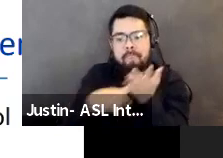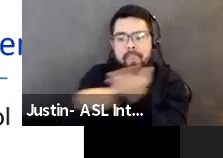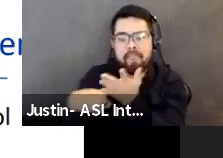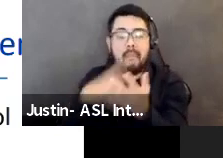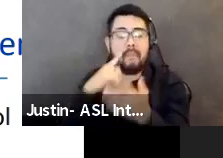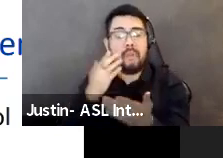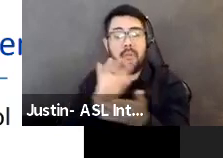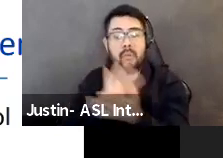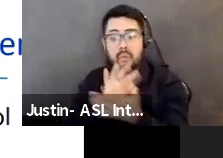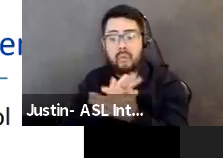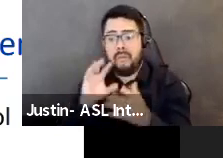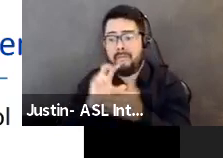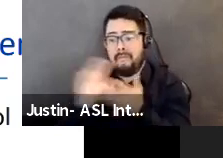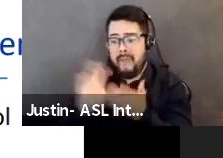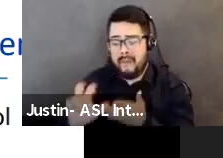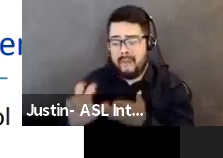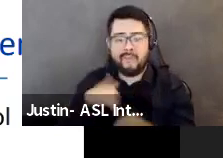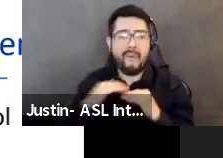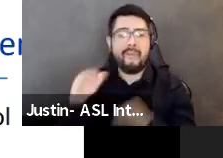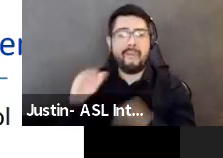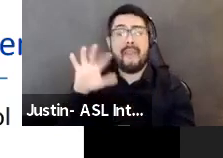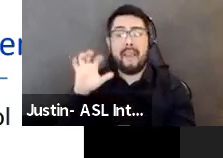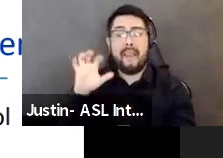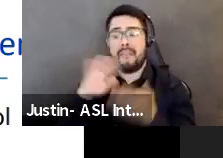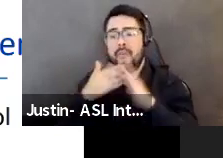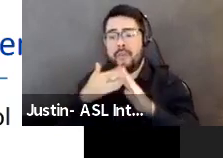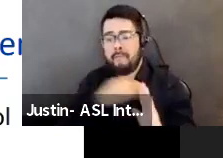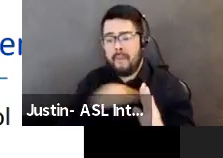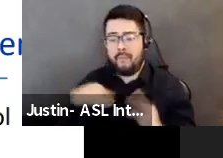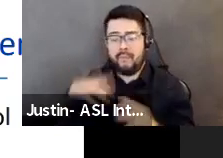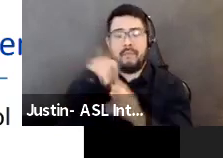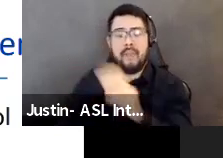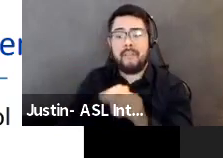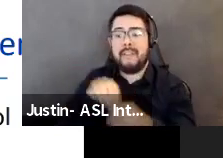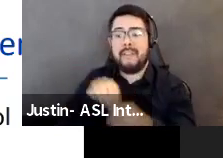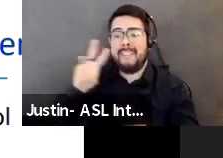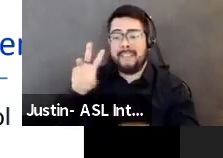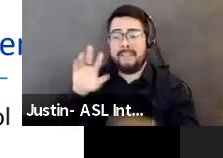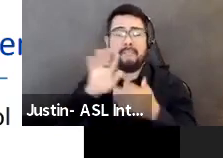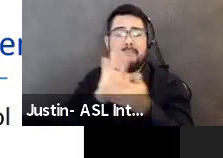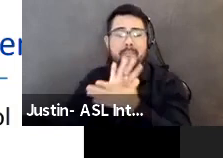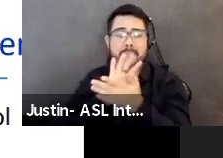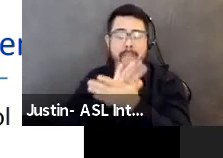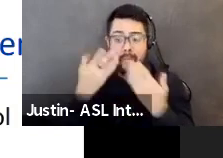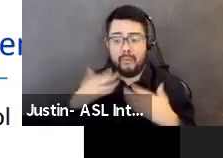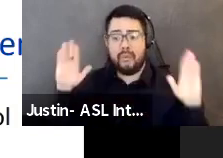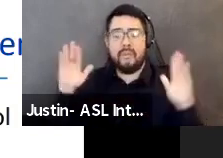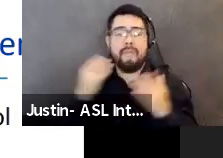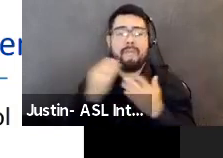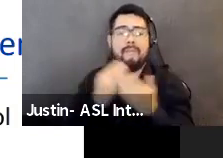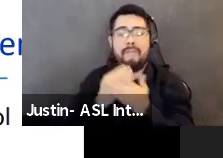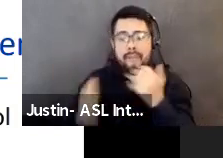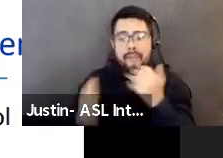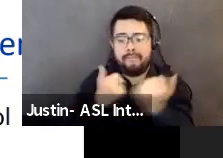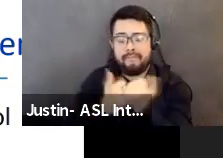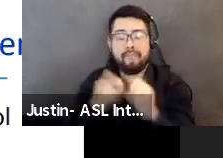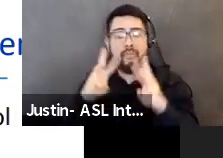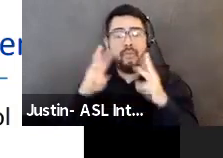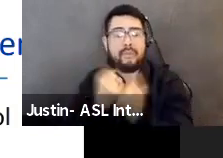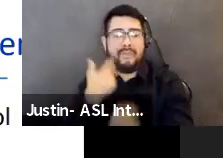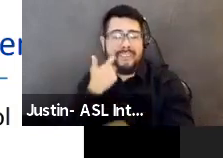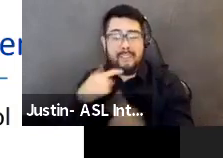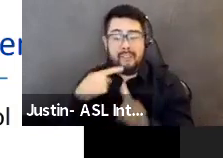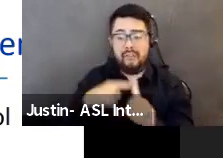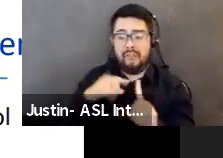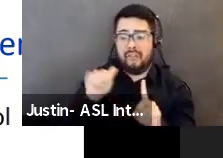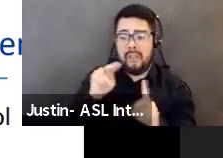funding we had over 500 community members attend six public school forum funding workshops in january and february and engage